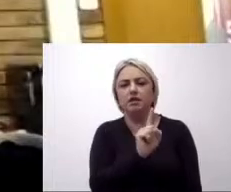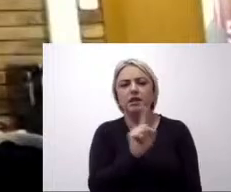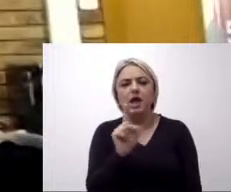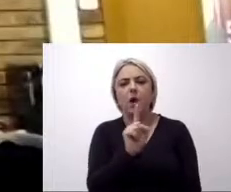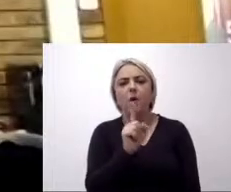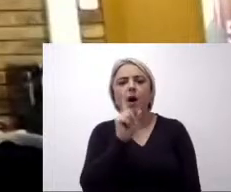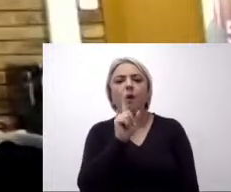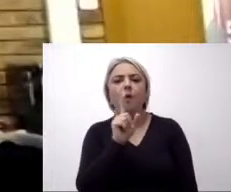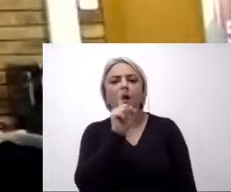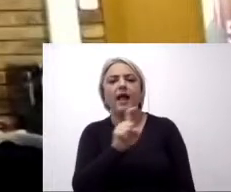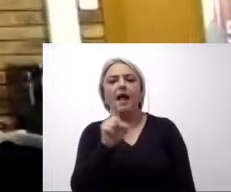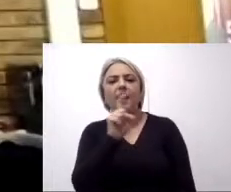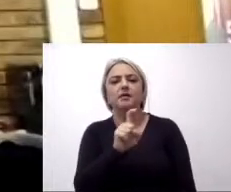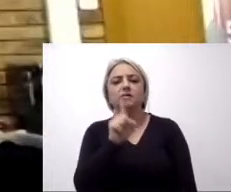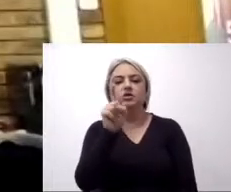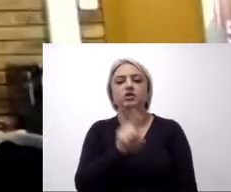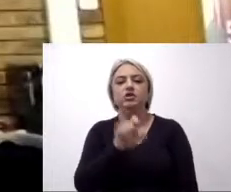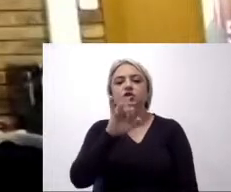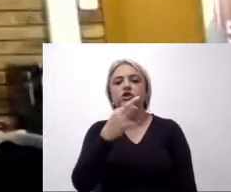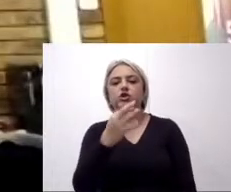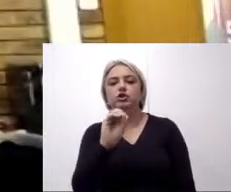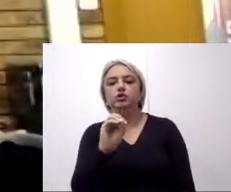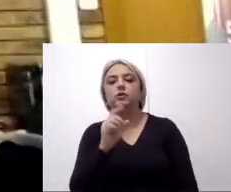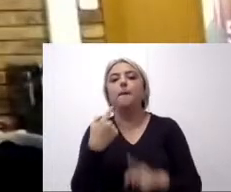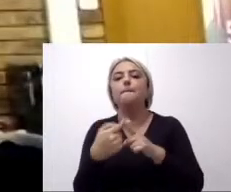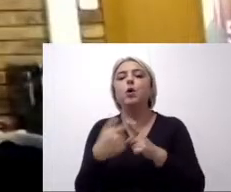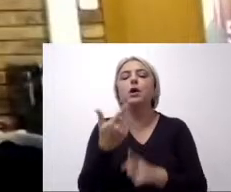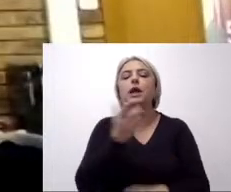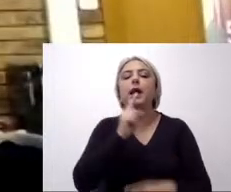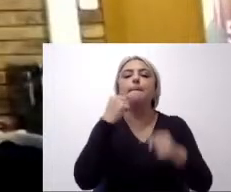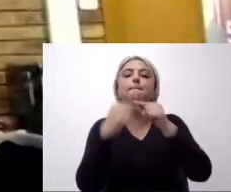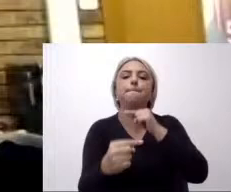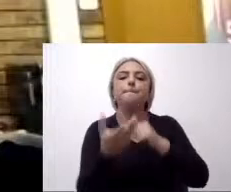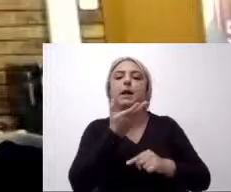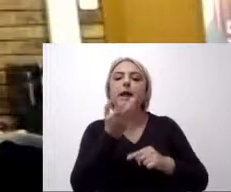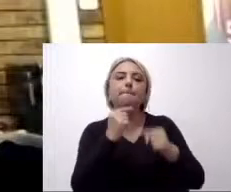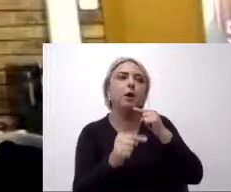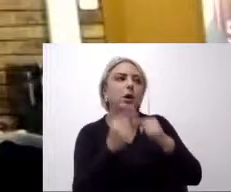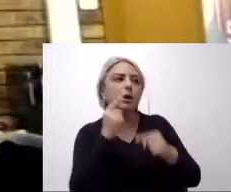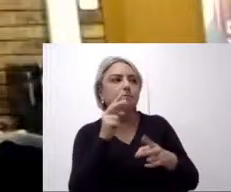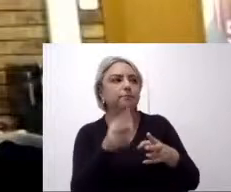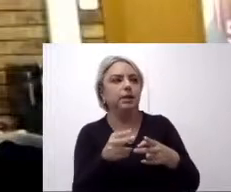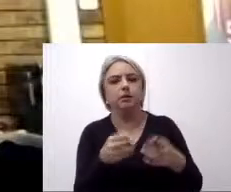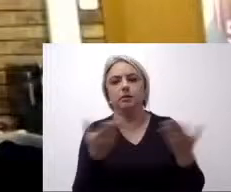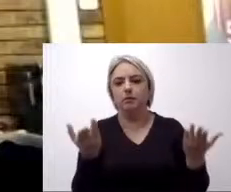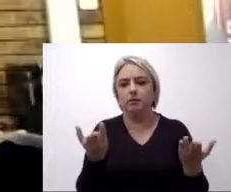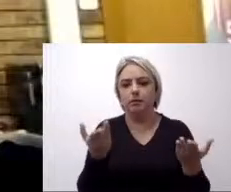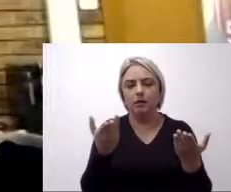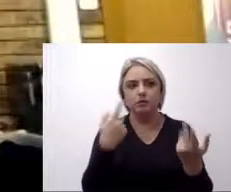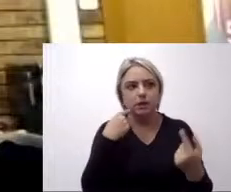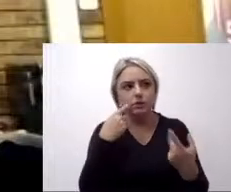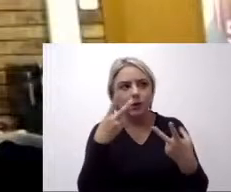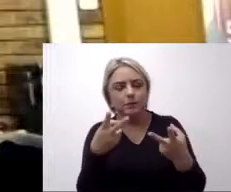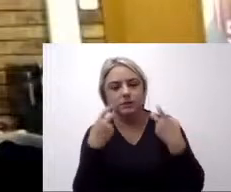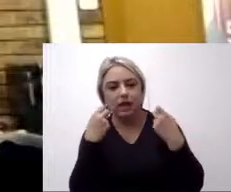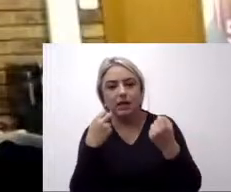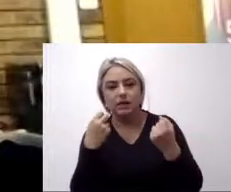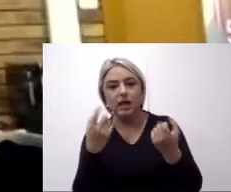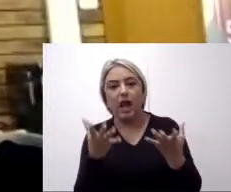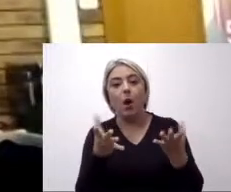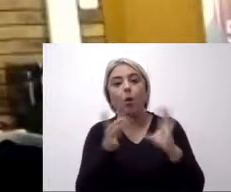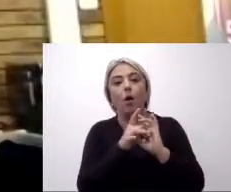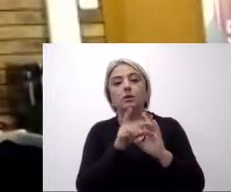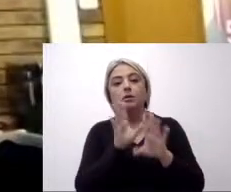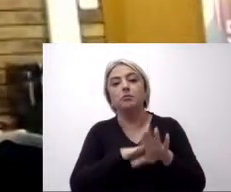to forbid, for example. And we observe that the coalition is more unstable in this case. So the